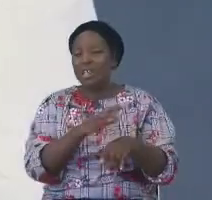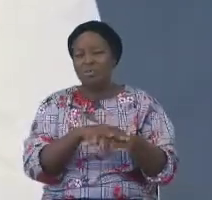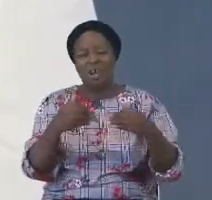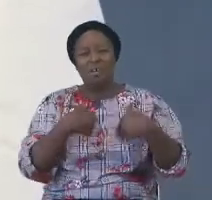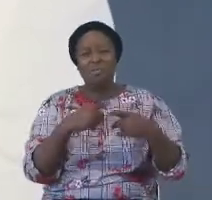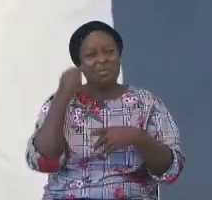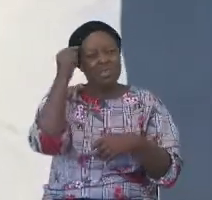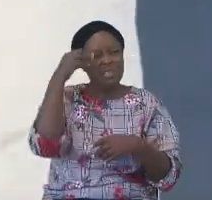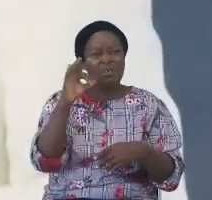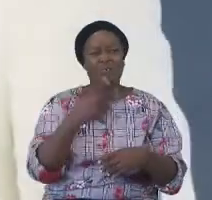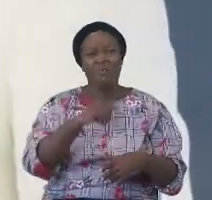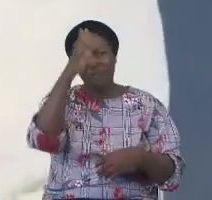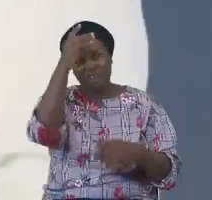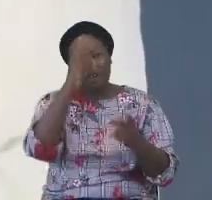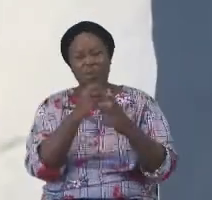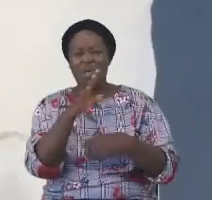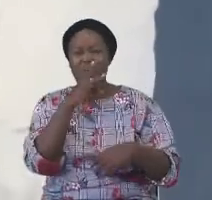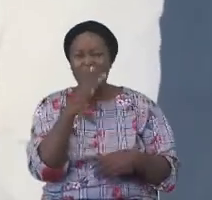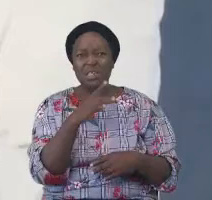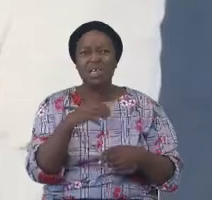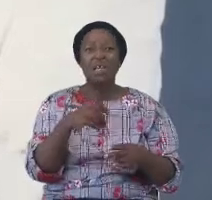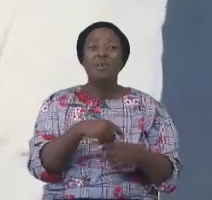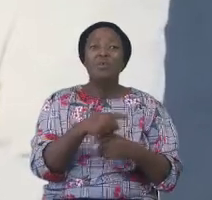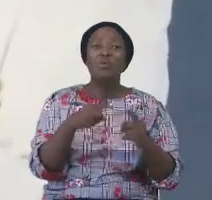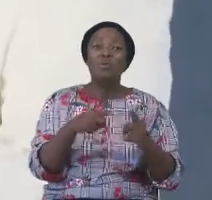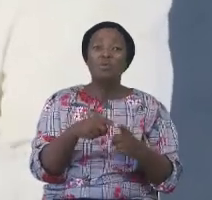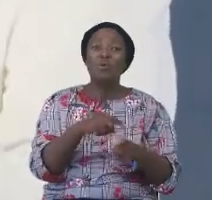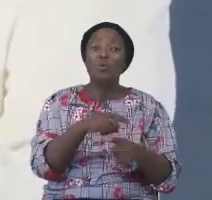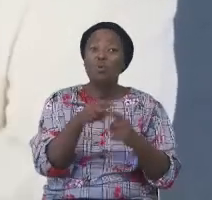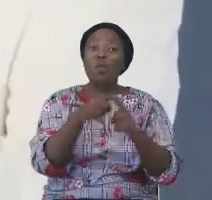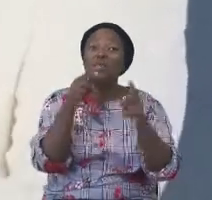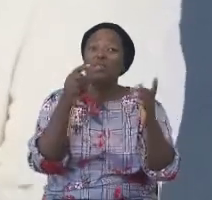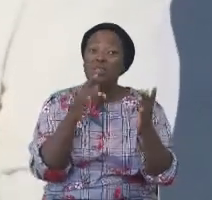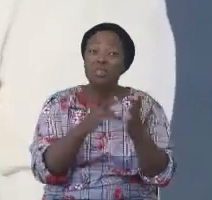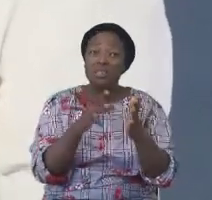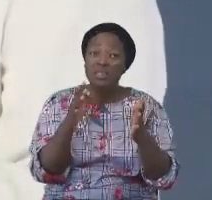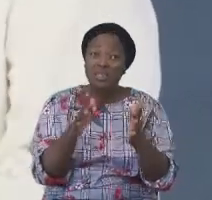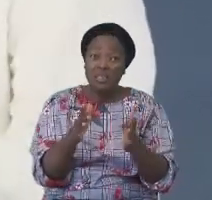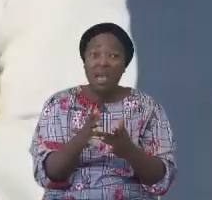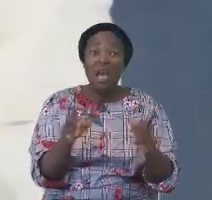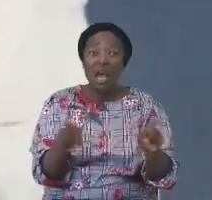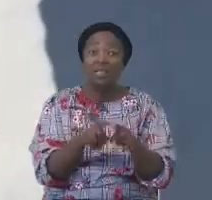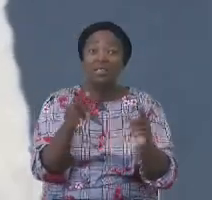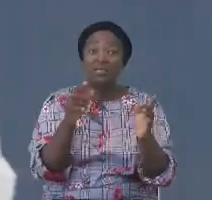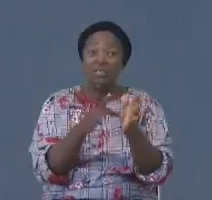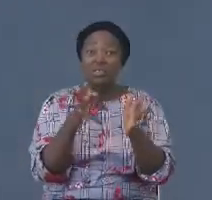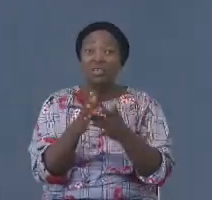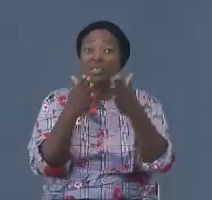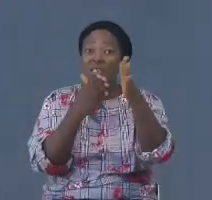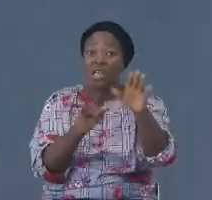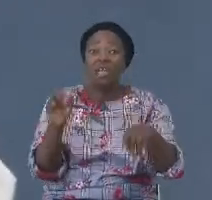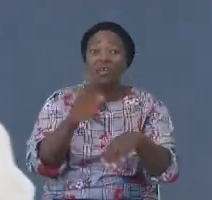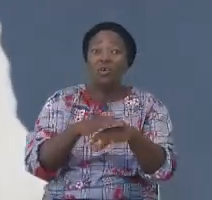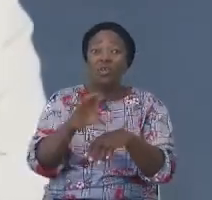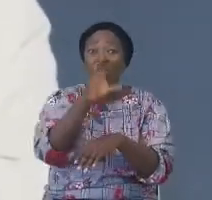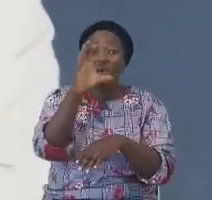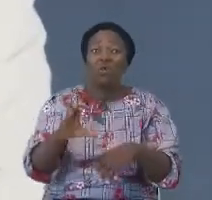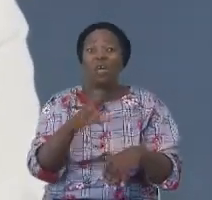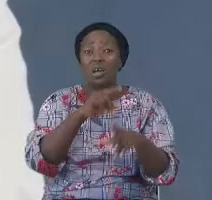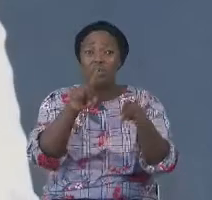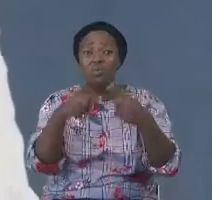now i'm born again now so i don't have to think of the father of a mother but jesus